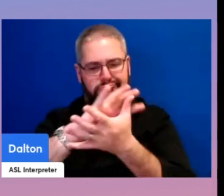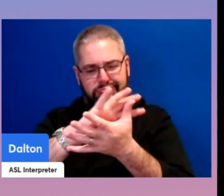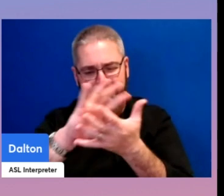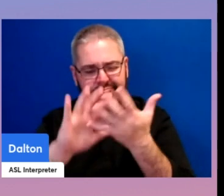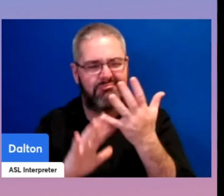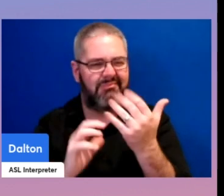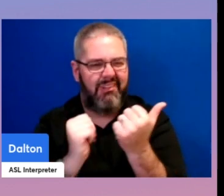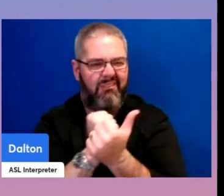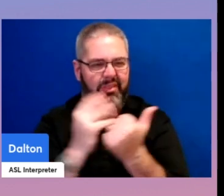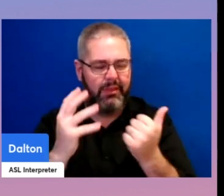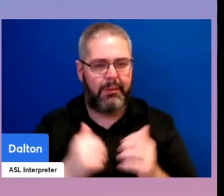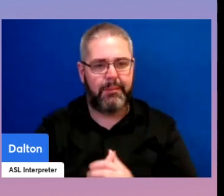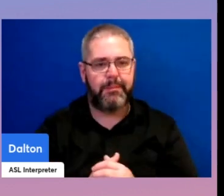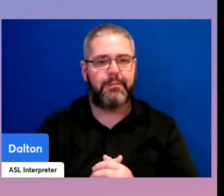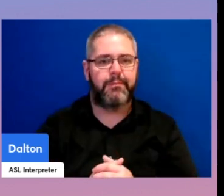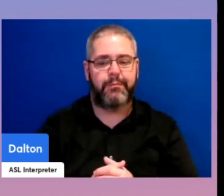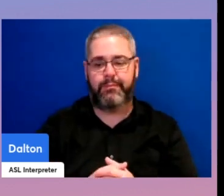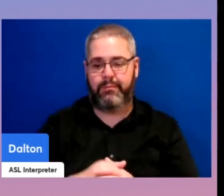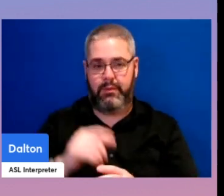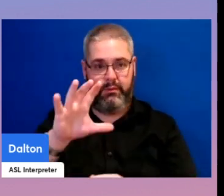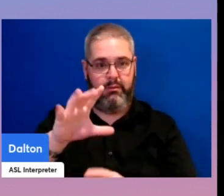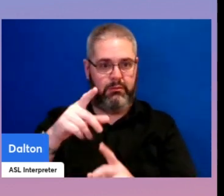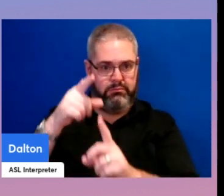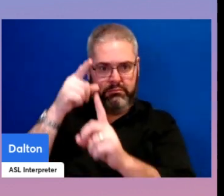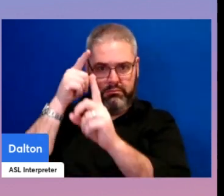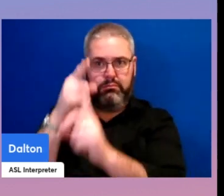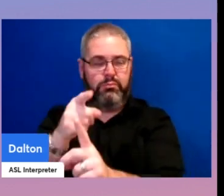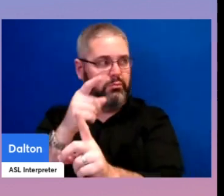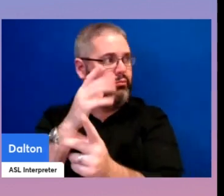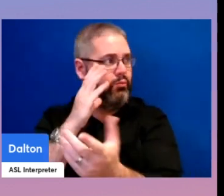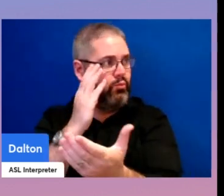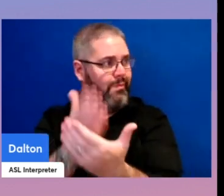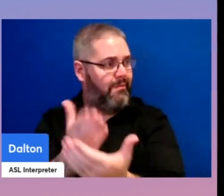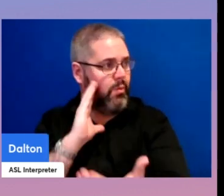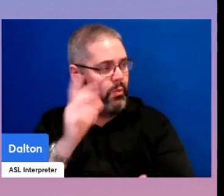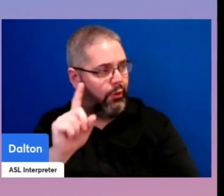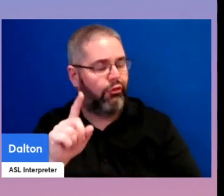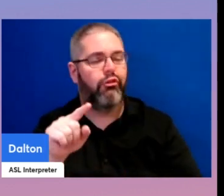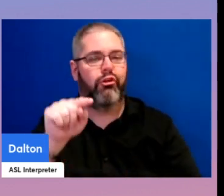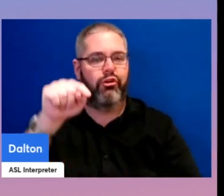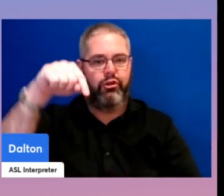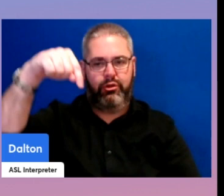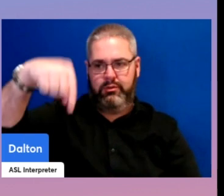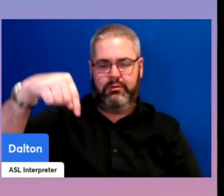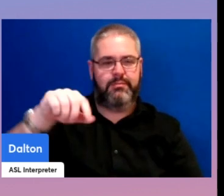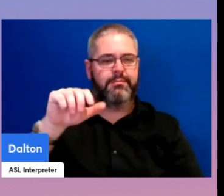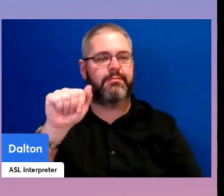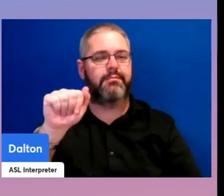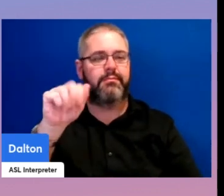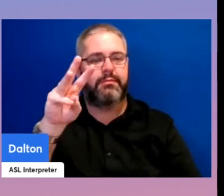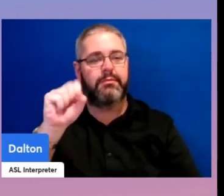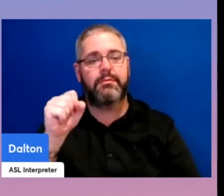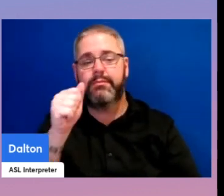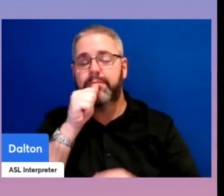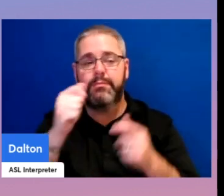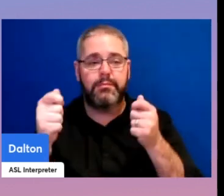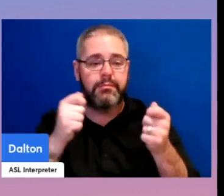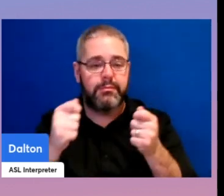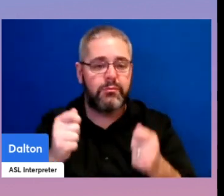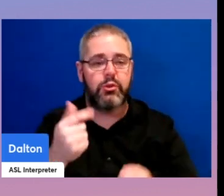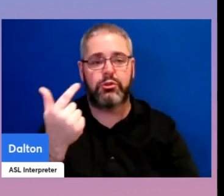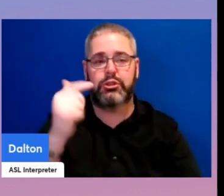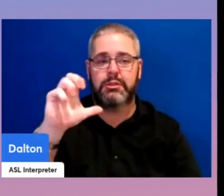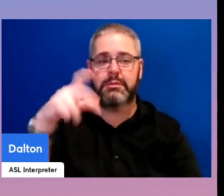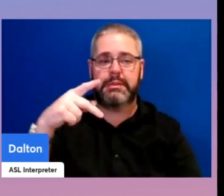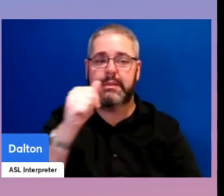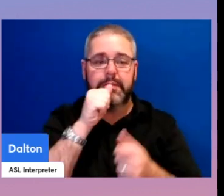These are called destination. So when we say the AWS Secret Manager or GCP Secret Manager,